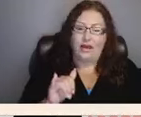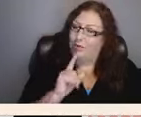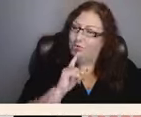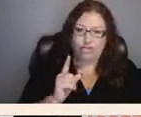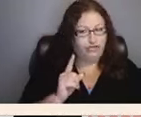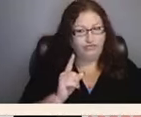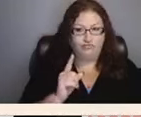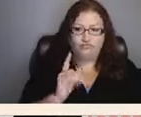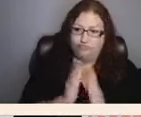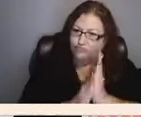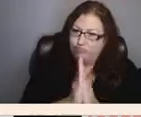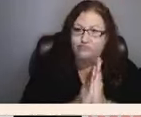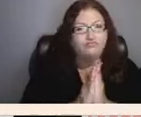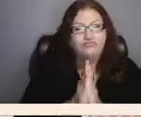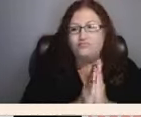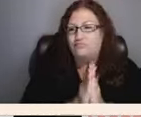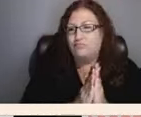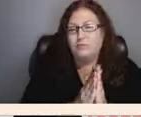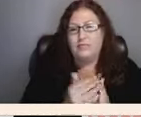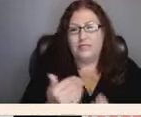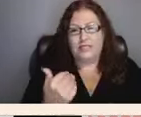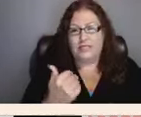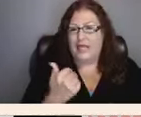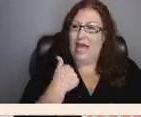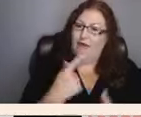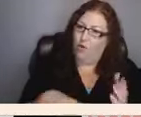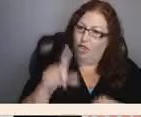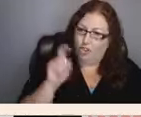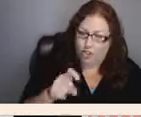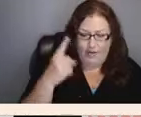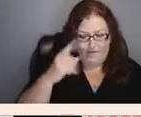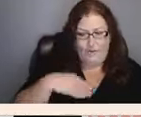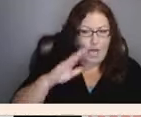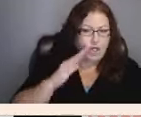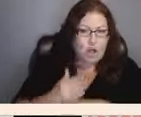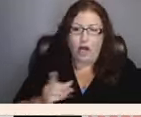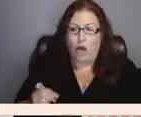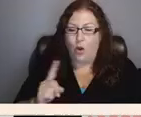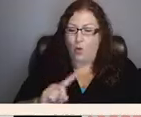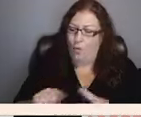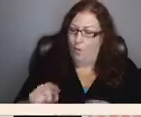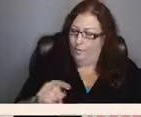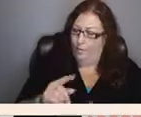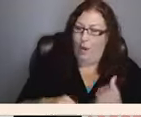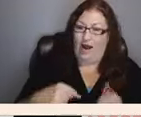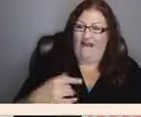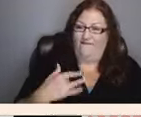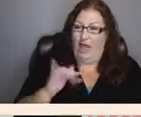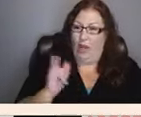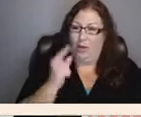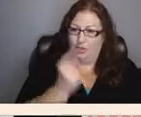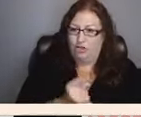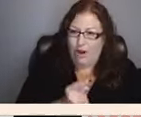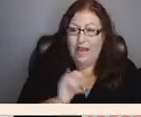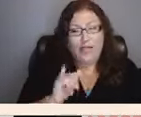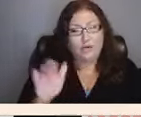to have it what it should be for my daughter, what I felt was correct. And that was a fully integrated